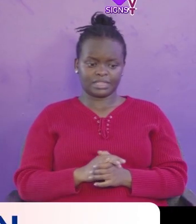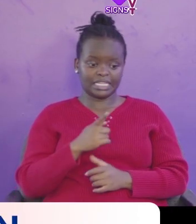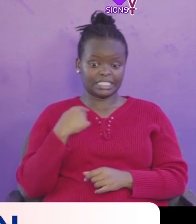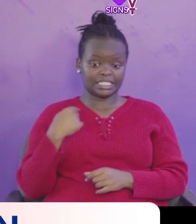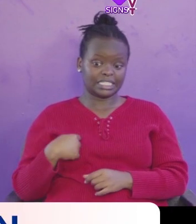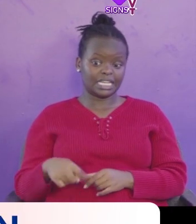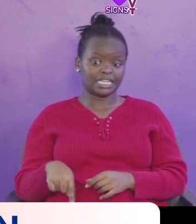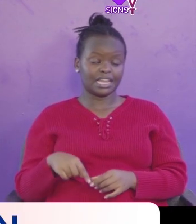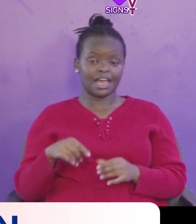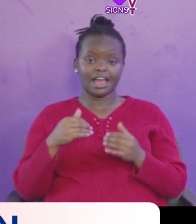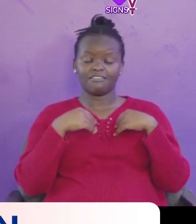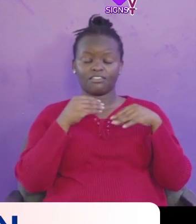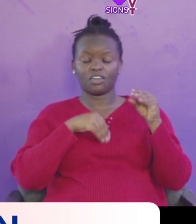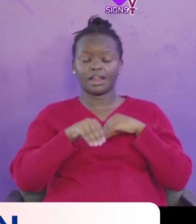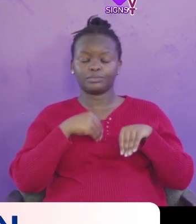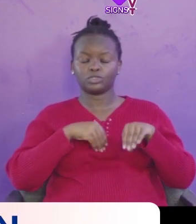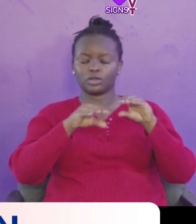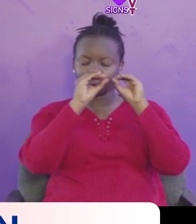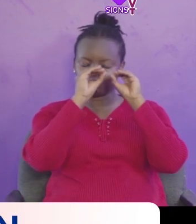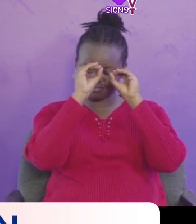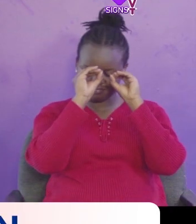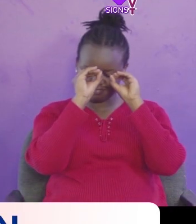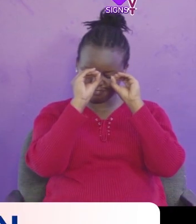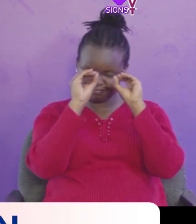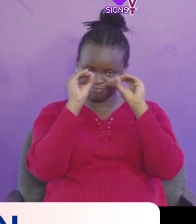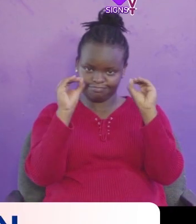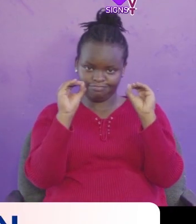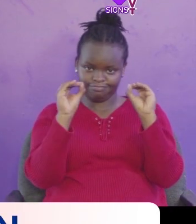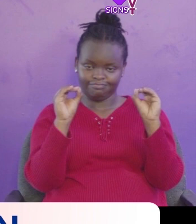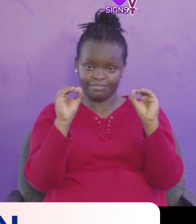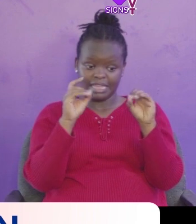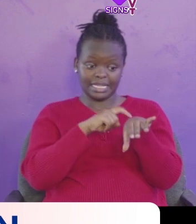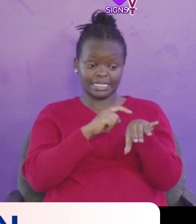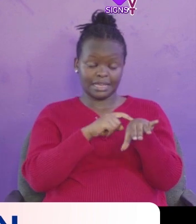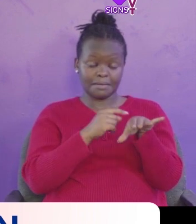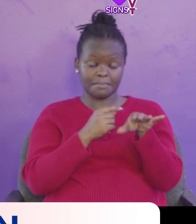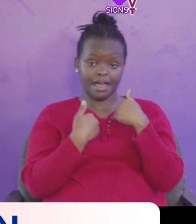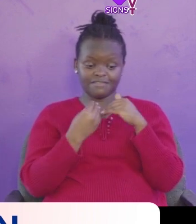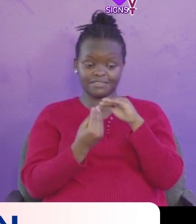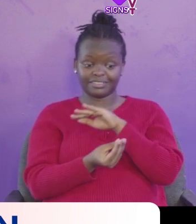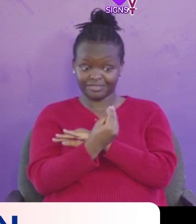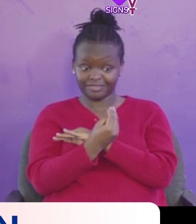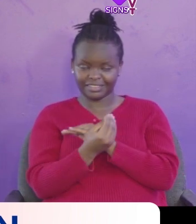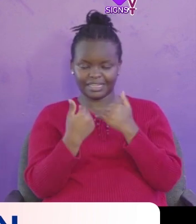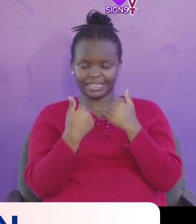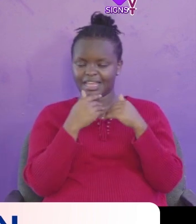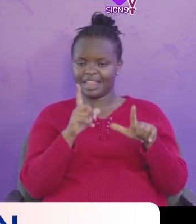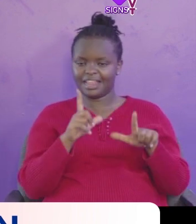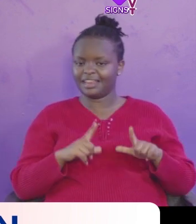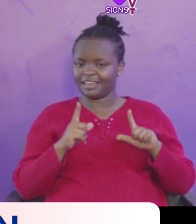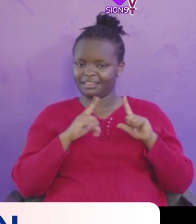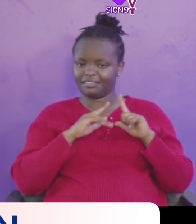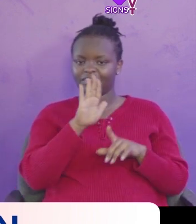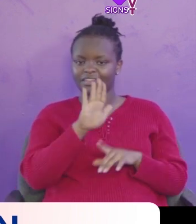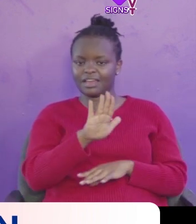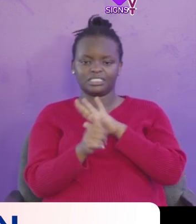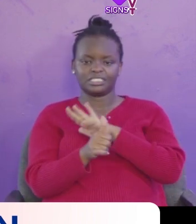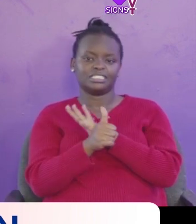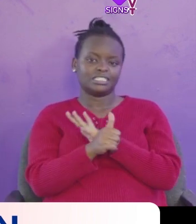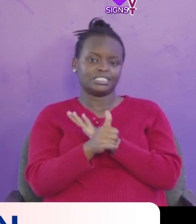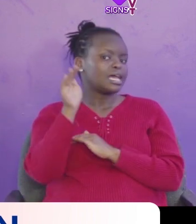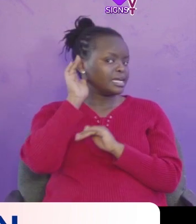no case of corruption. Zero. Ukipatikana umekula hongo, unafungwa maisha. So unasikia you've heard of this minister manifungwa.